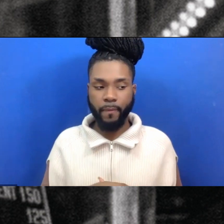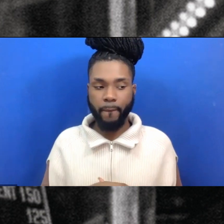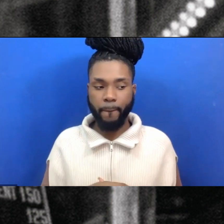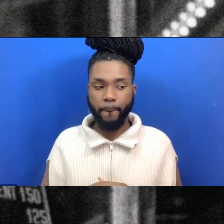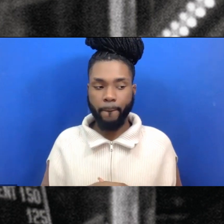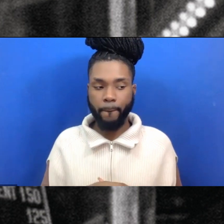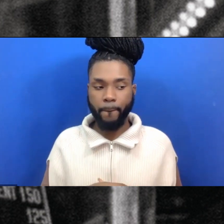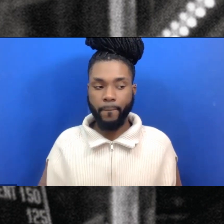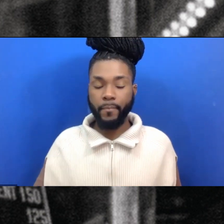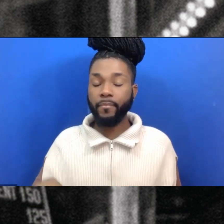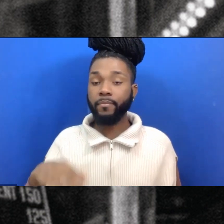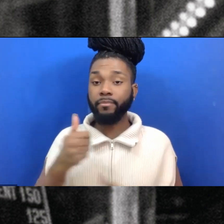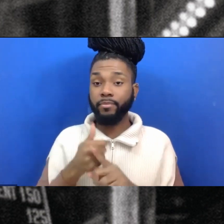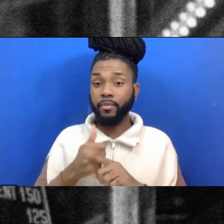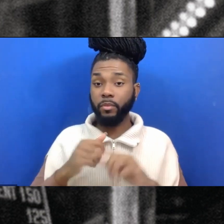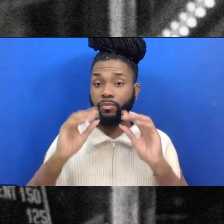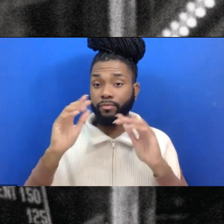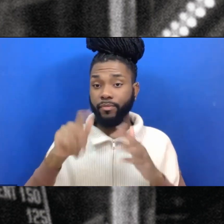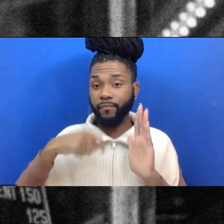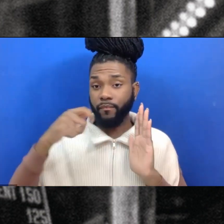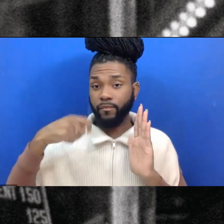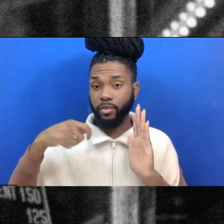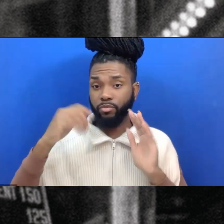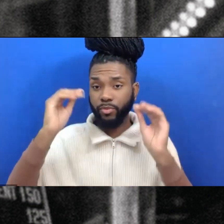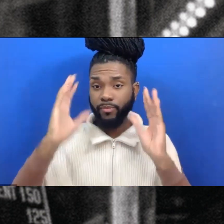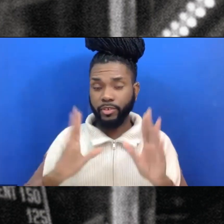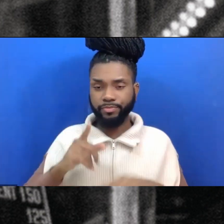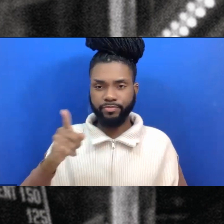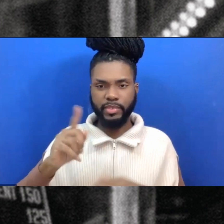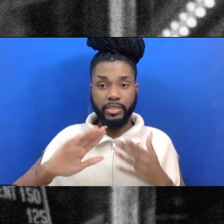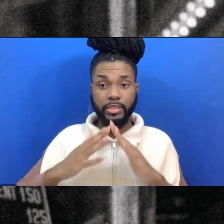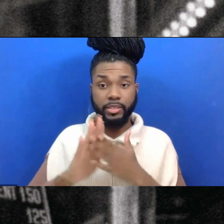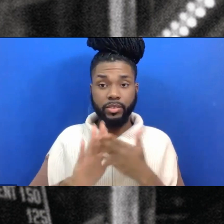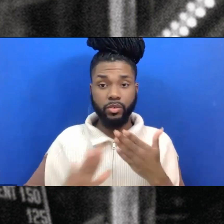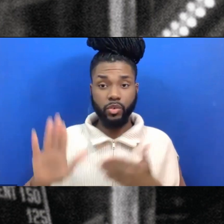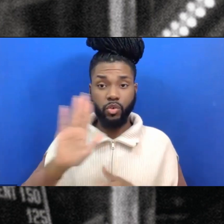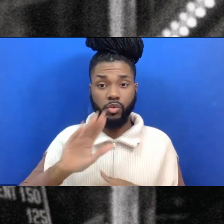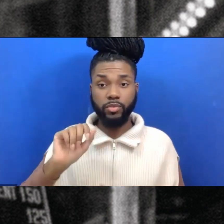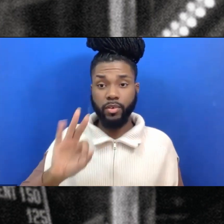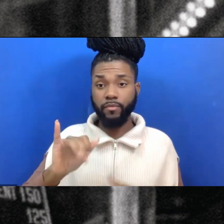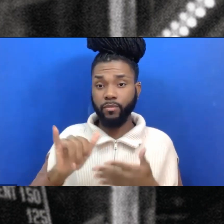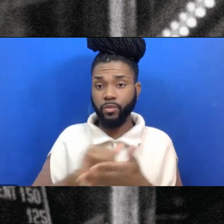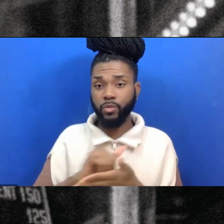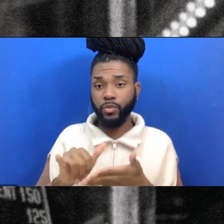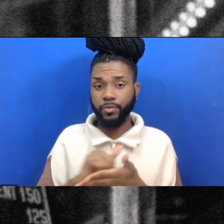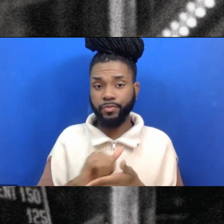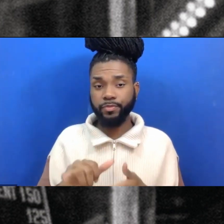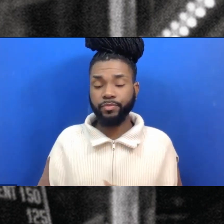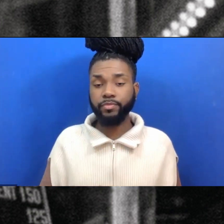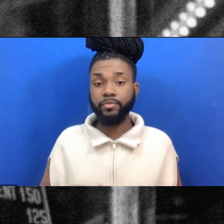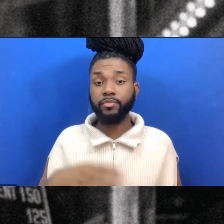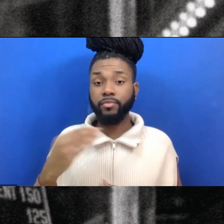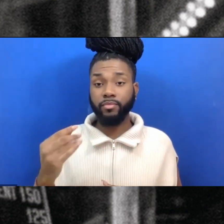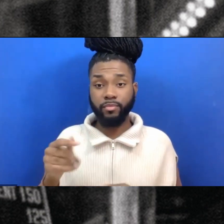who is a film professor at the City College of New York and